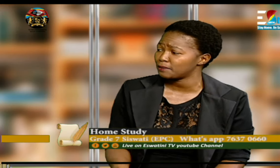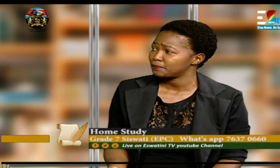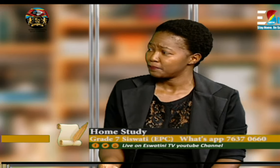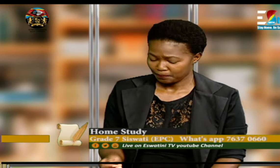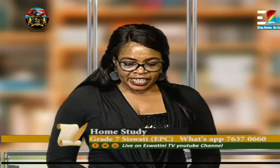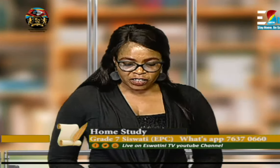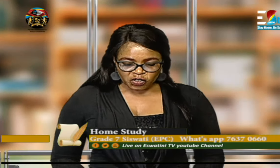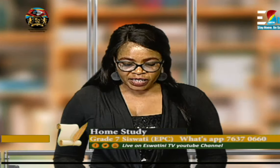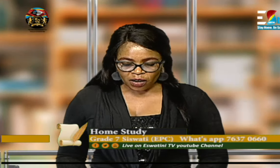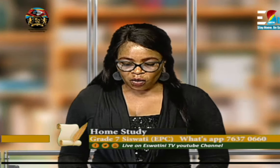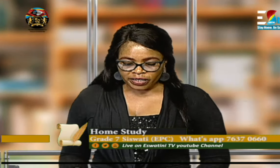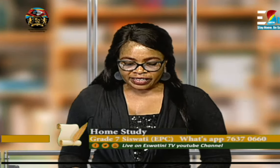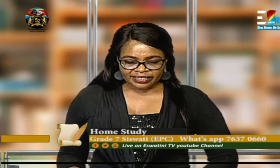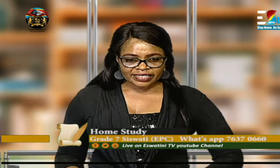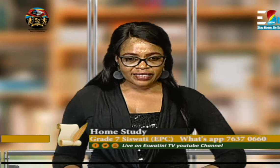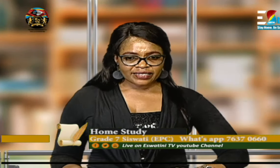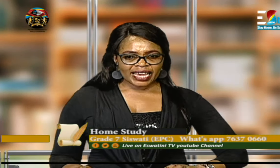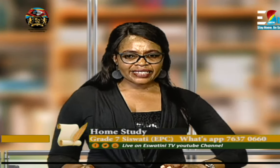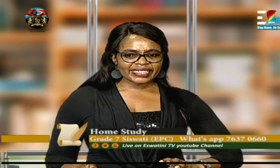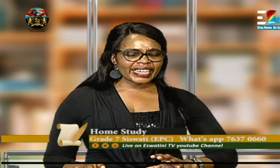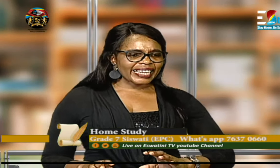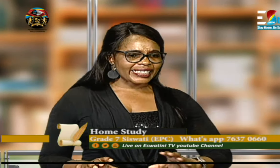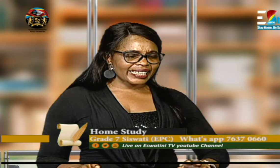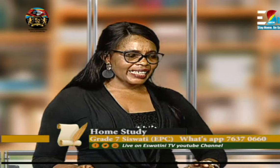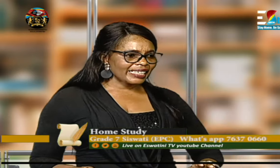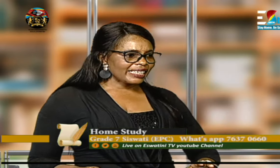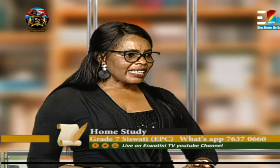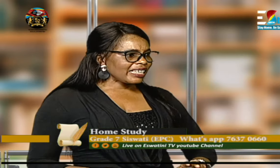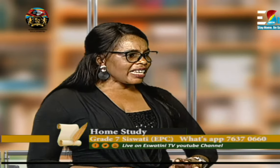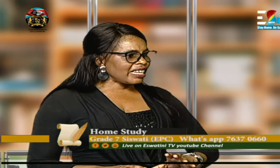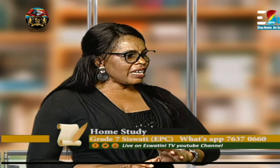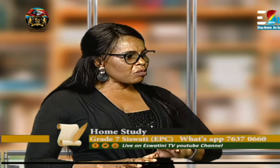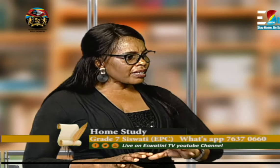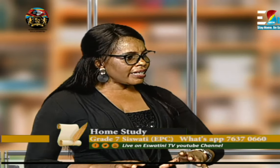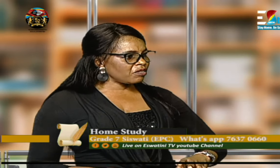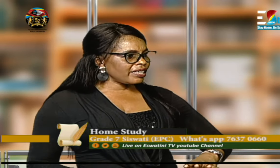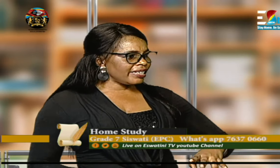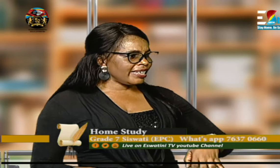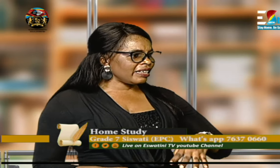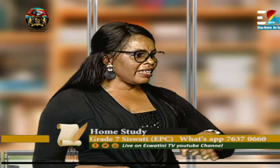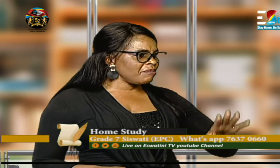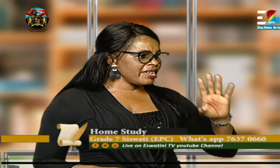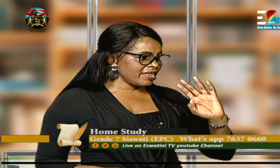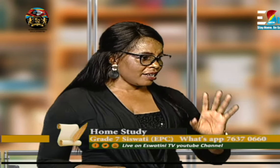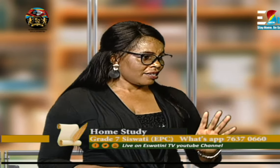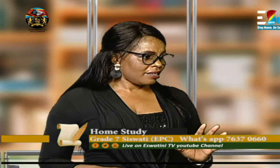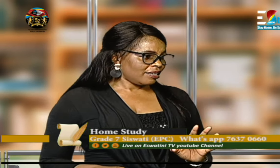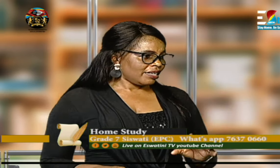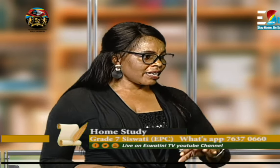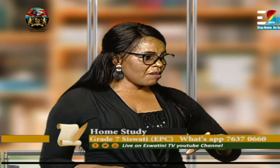umbukeli. Singeniso sakho siye sithi asingengci emgceni